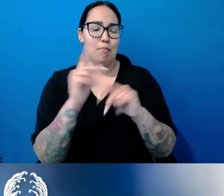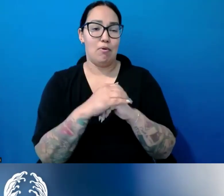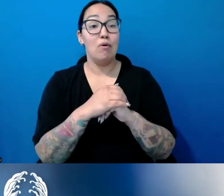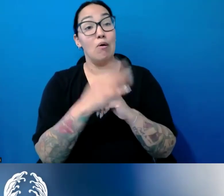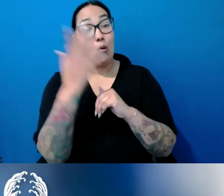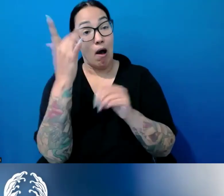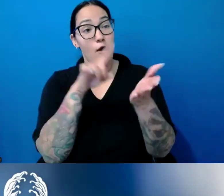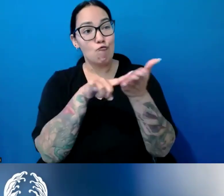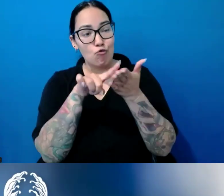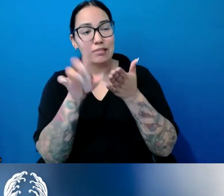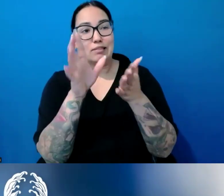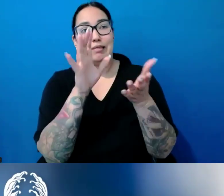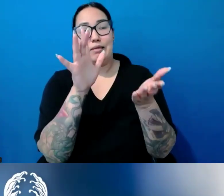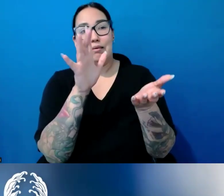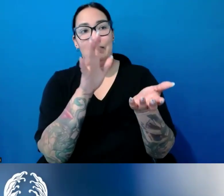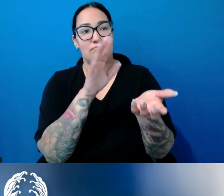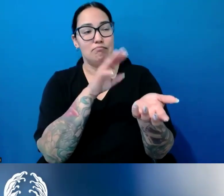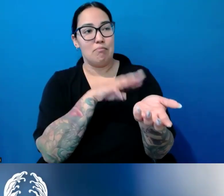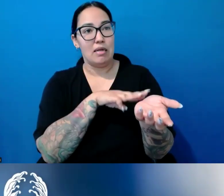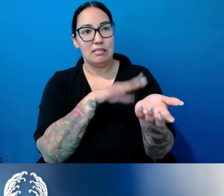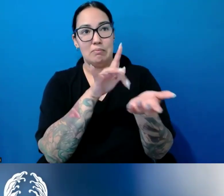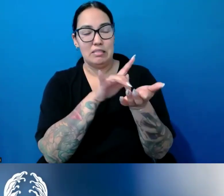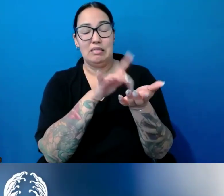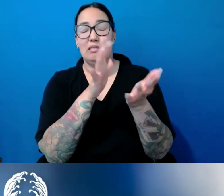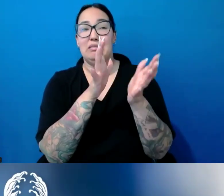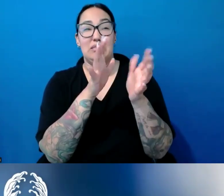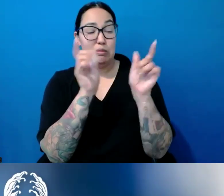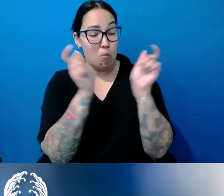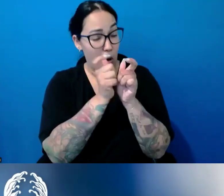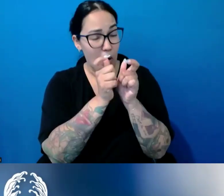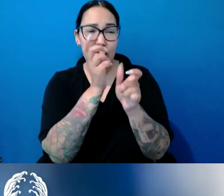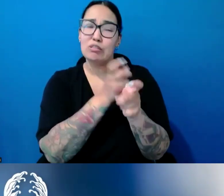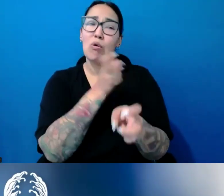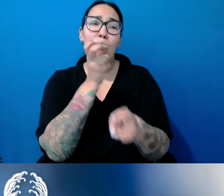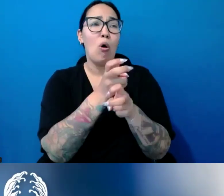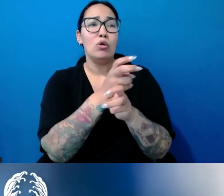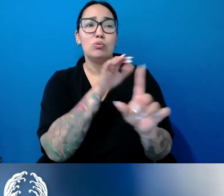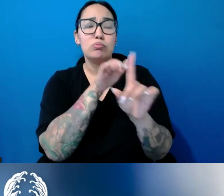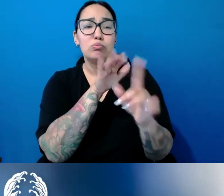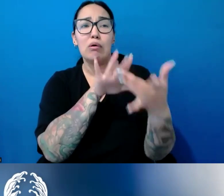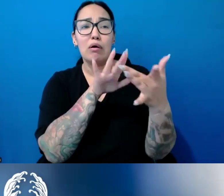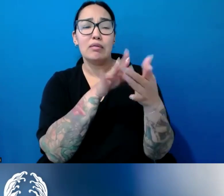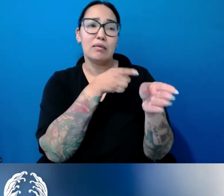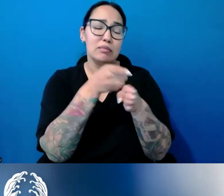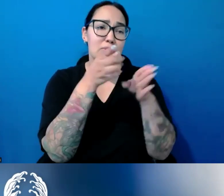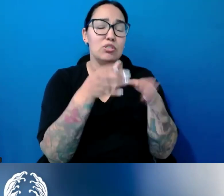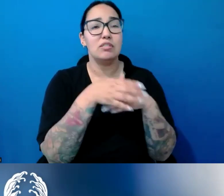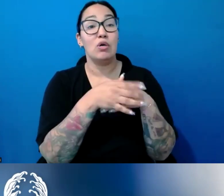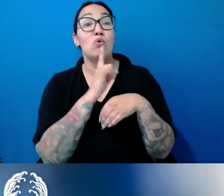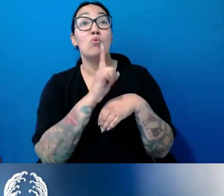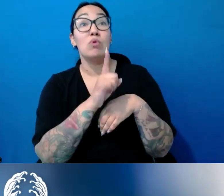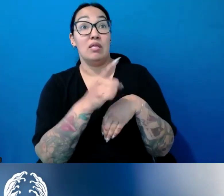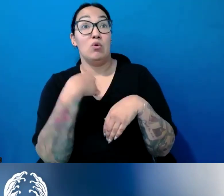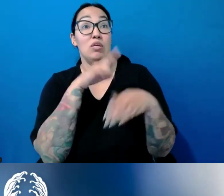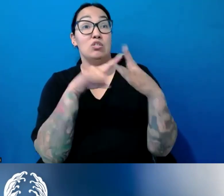forensic medicine is so small, it is difficult to get to specialists. We actually got our start in a federally qualified health clinic